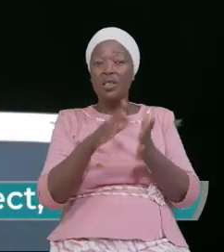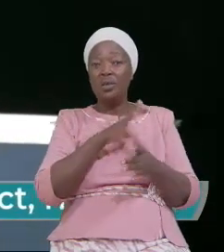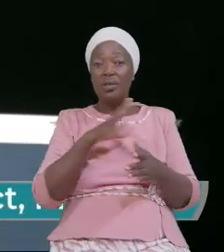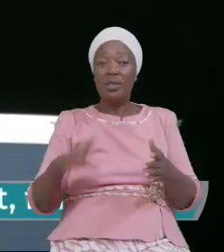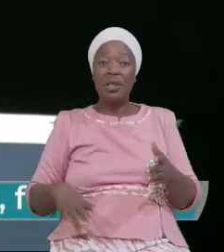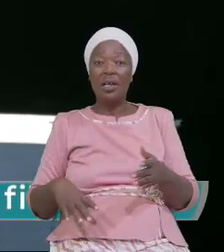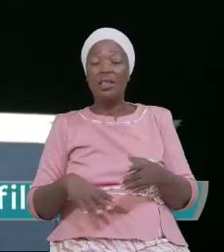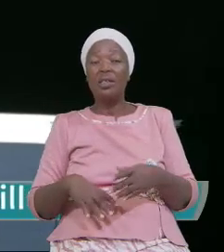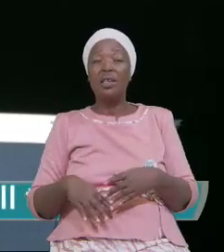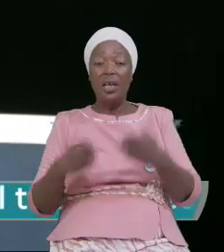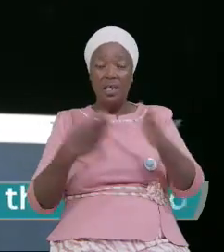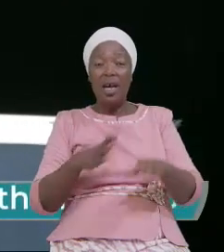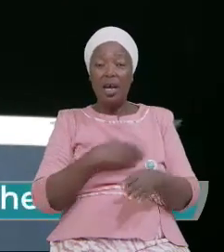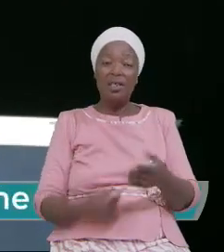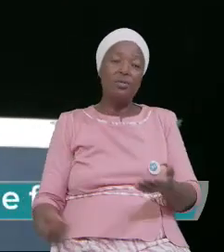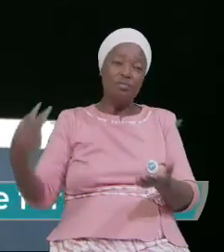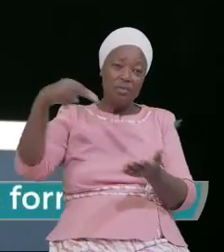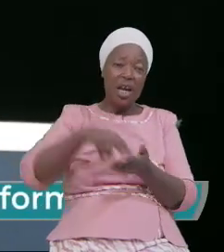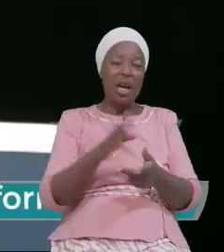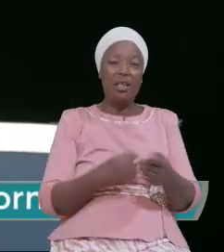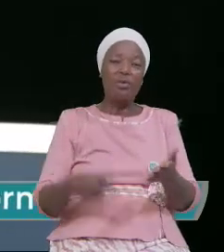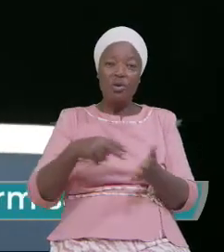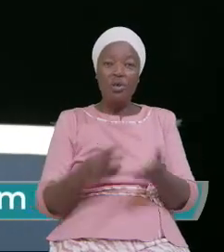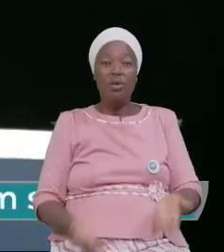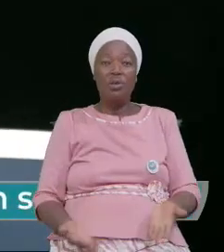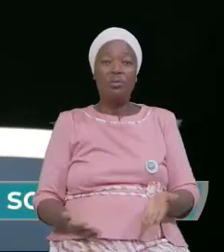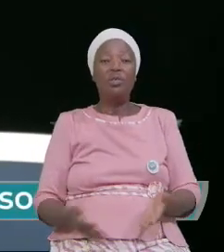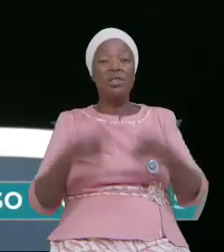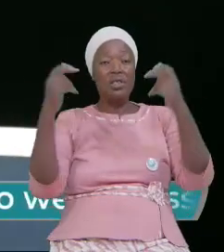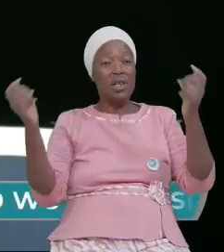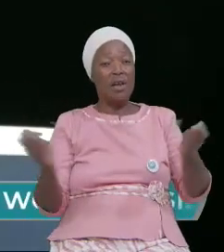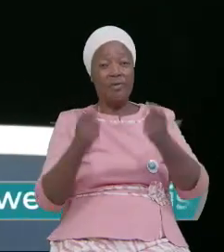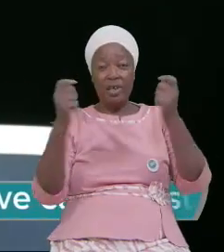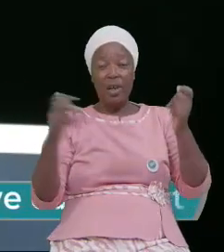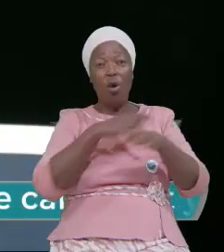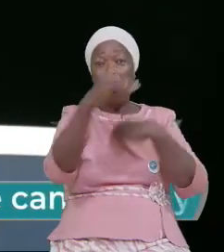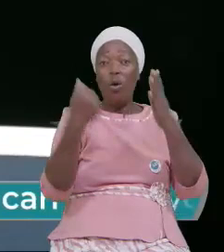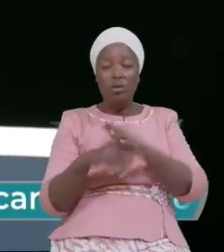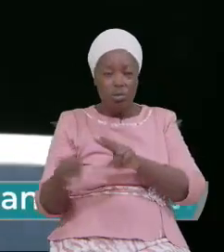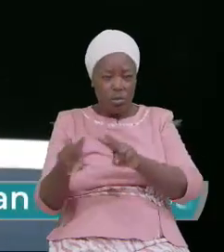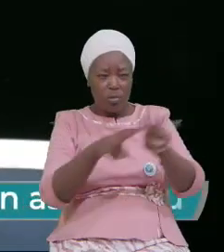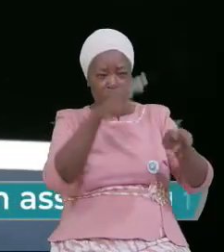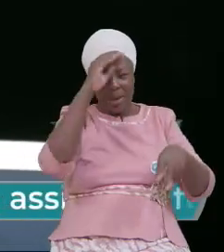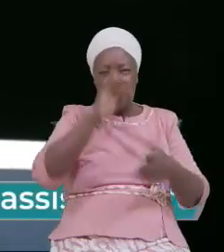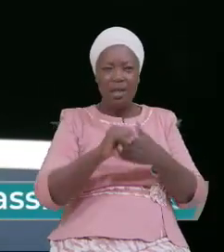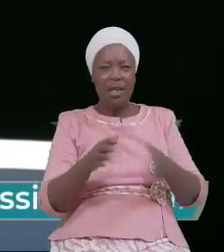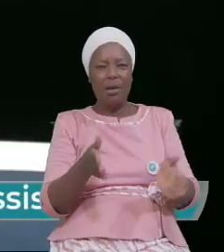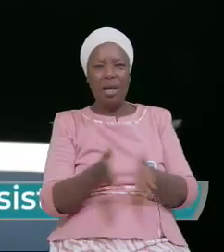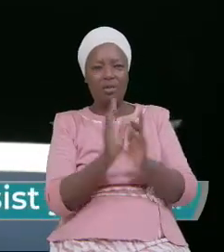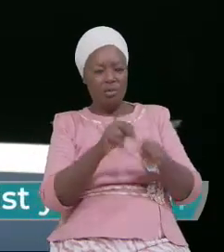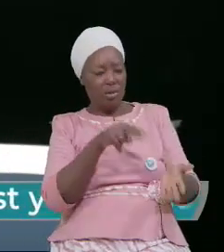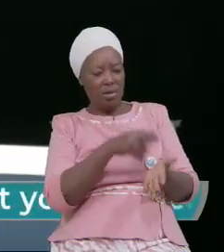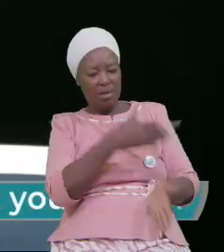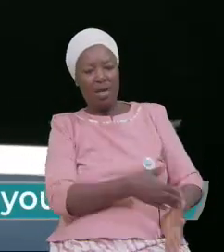he rose up triumphantly. All the watchmen that have been detailed to be washing the grave, they